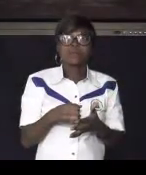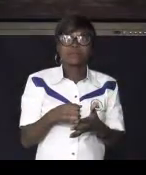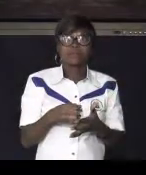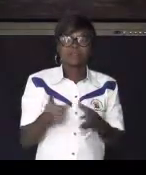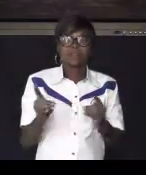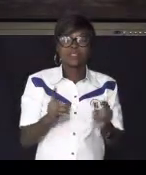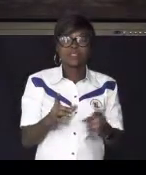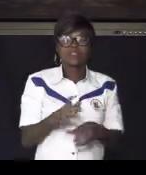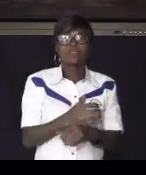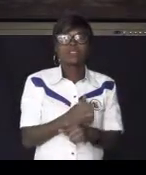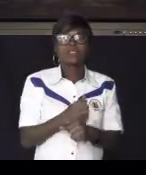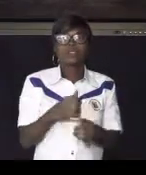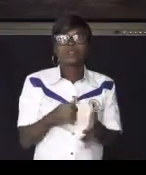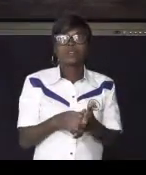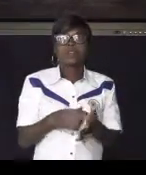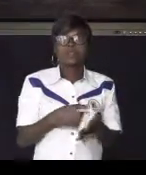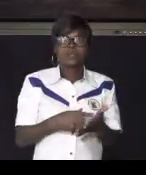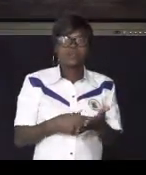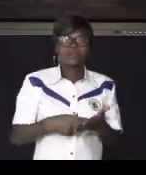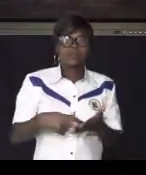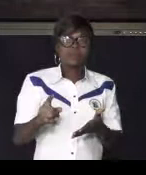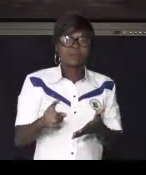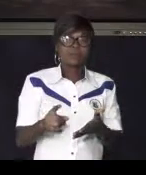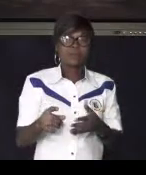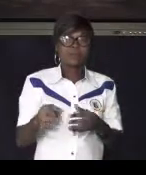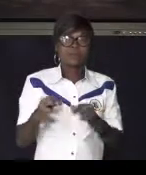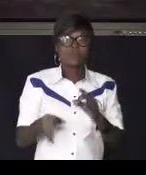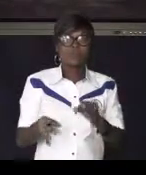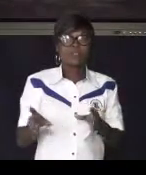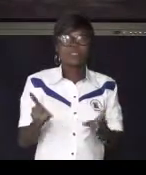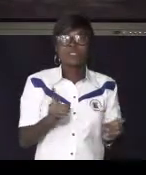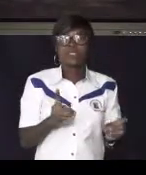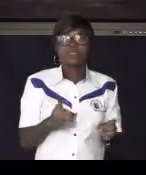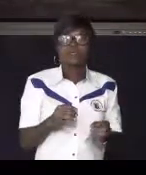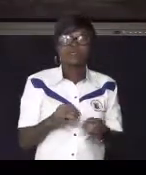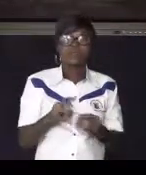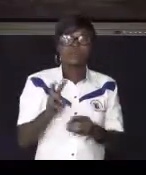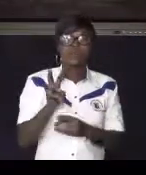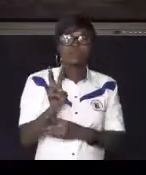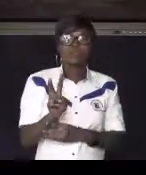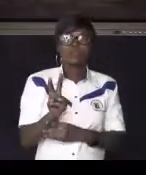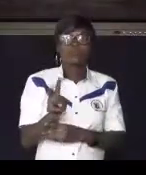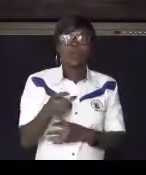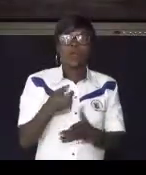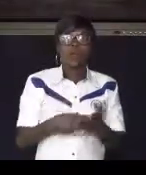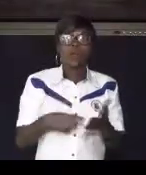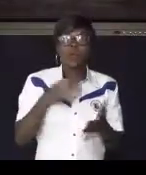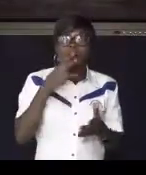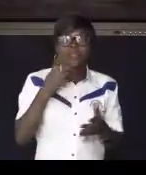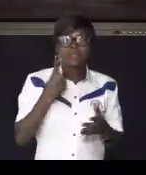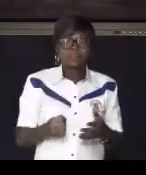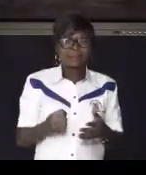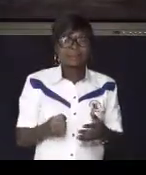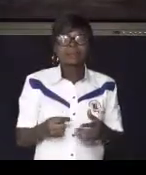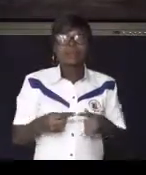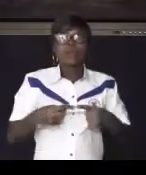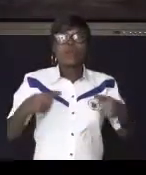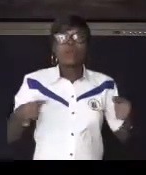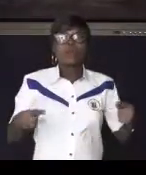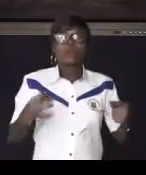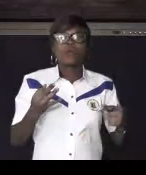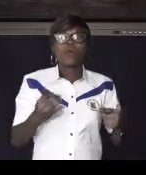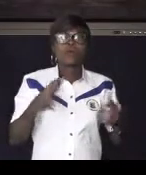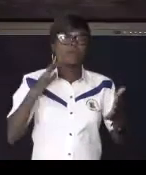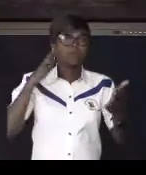did. Did you get that? Give yourself a tick if you did. Number 2, what is the